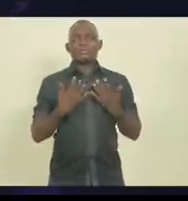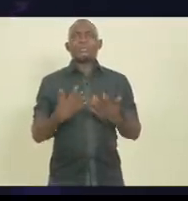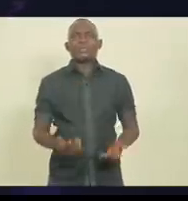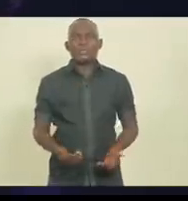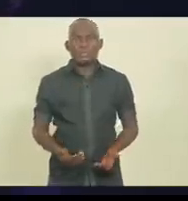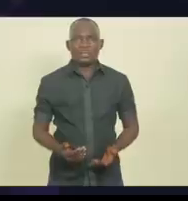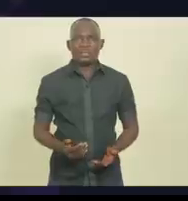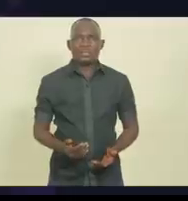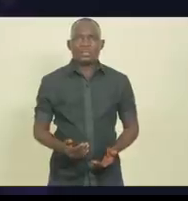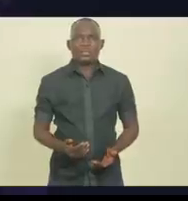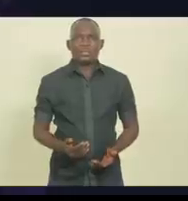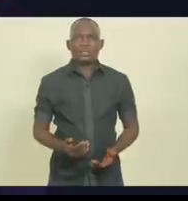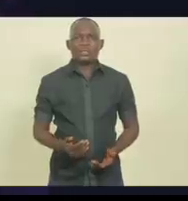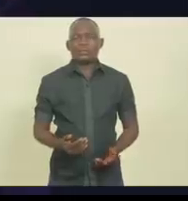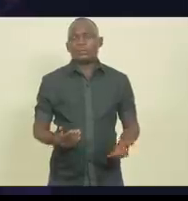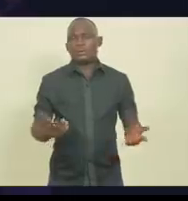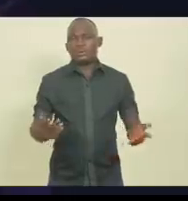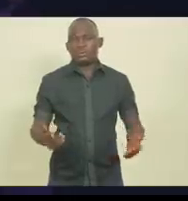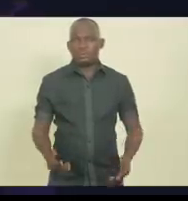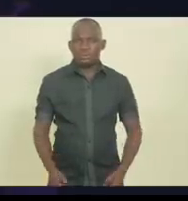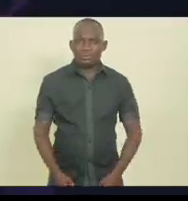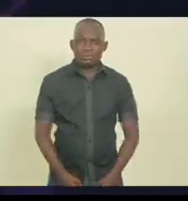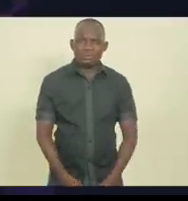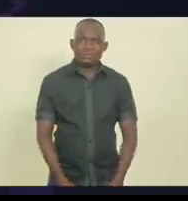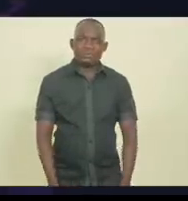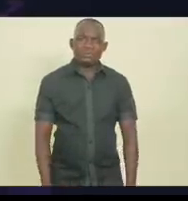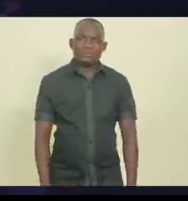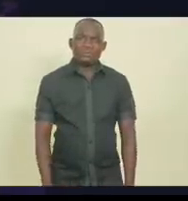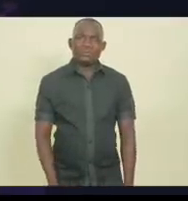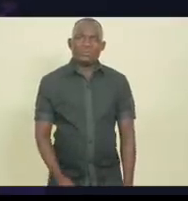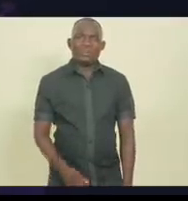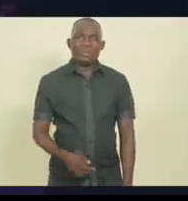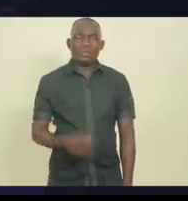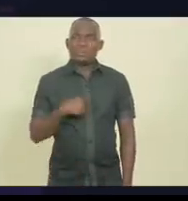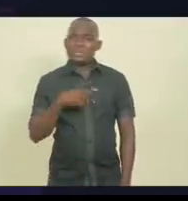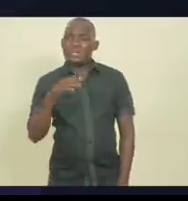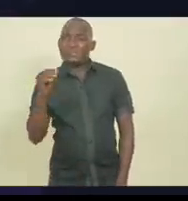Just leaving? Why did you put up the lights? I didn't.